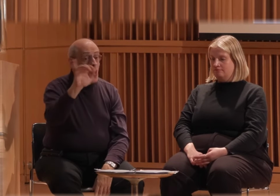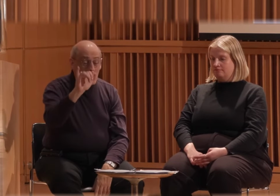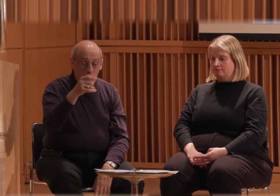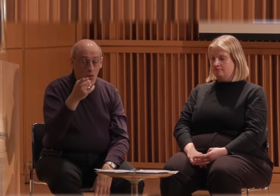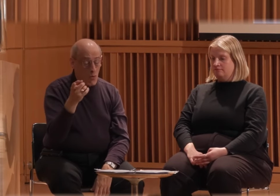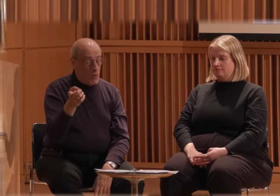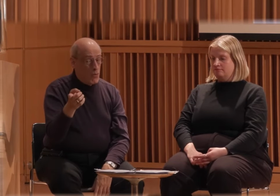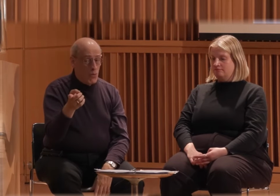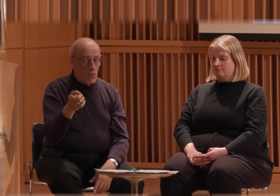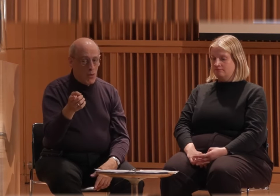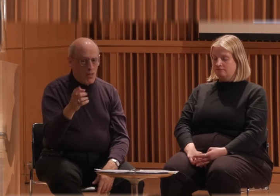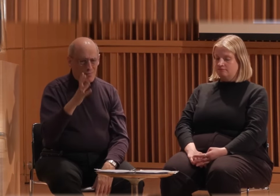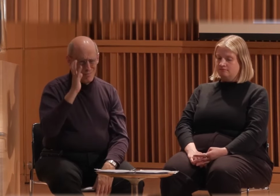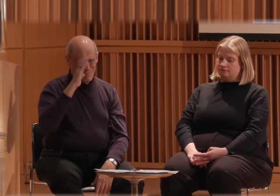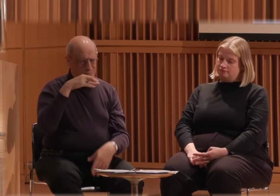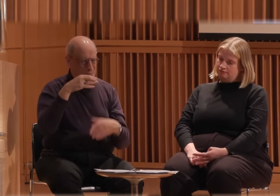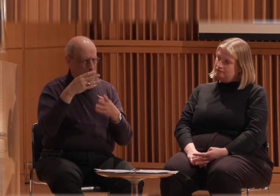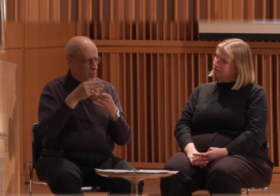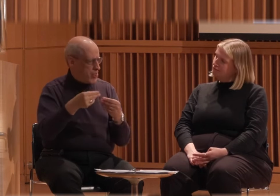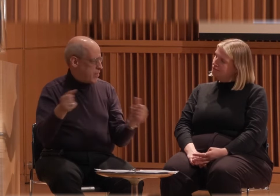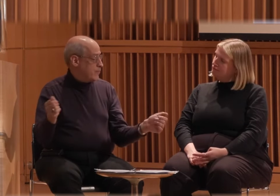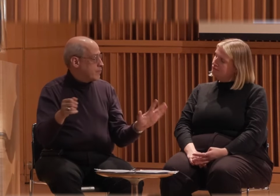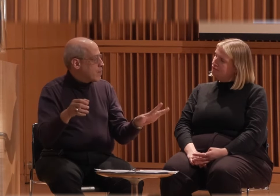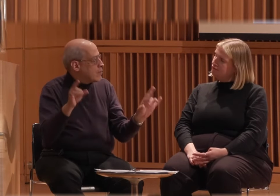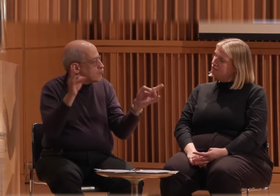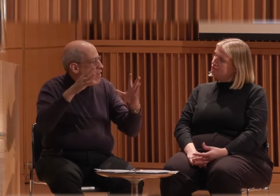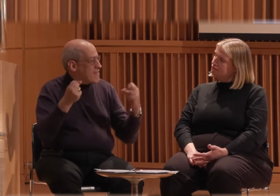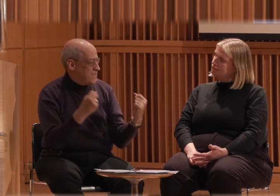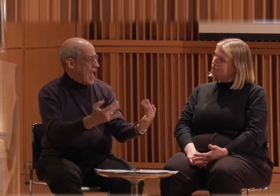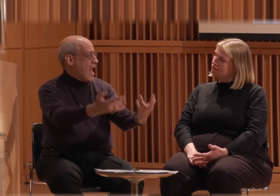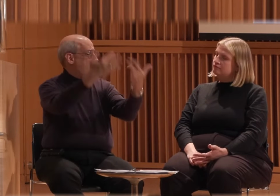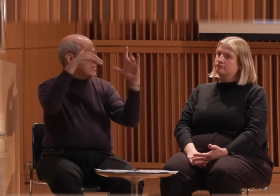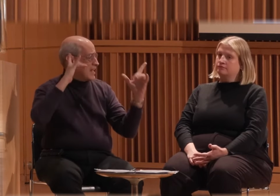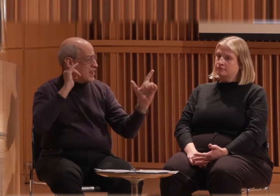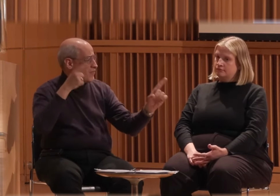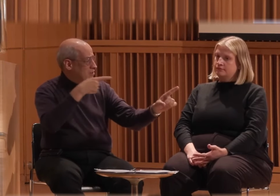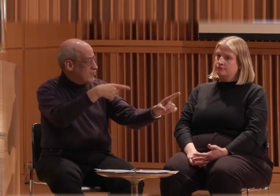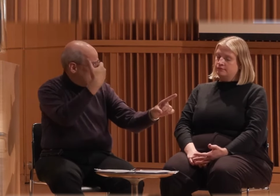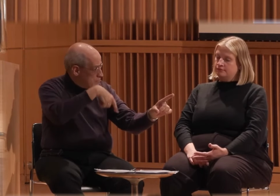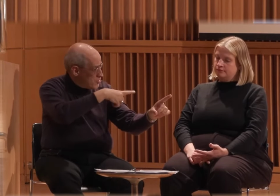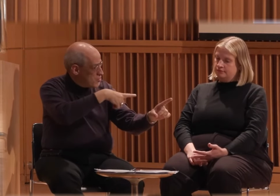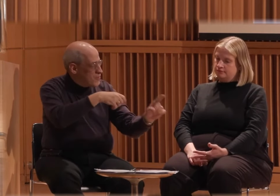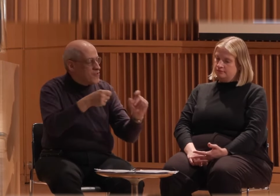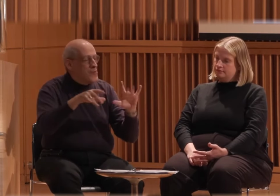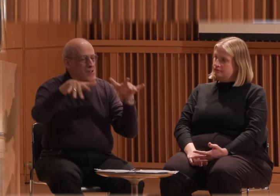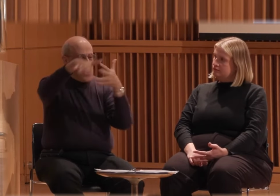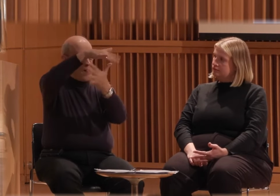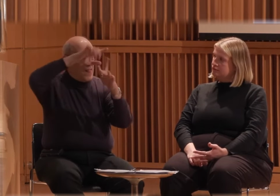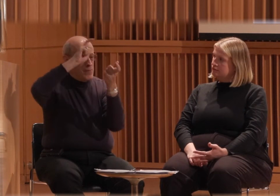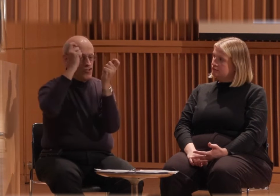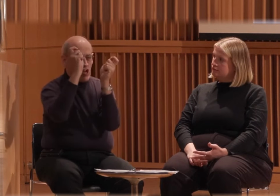has sort of strangely receded. Apocalyptic fires in California from climate change.